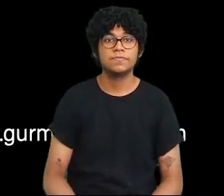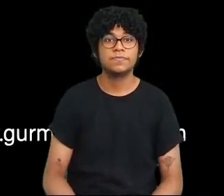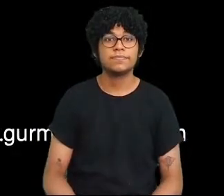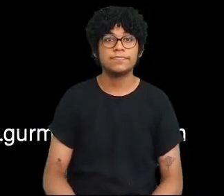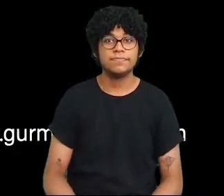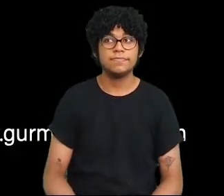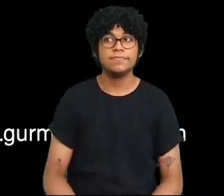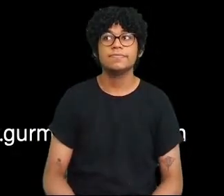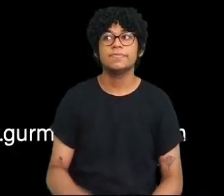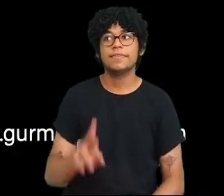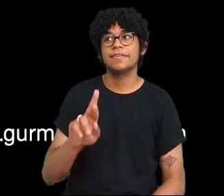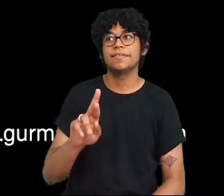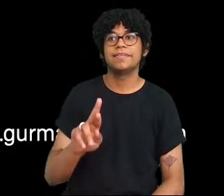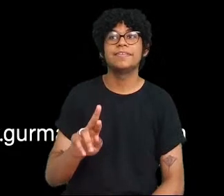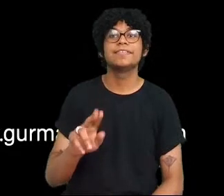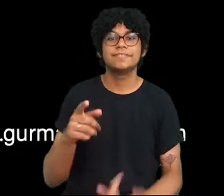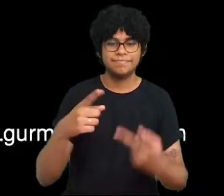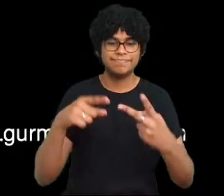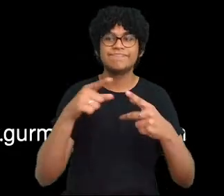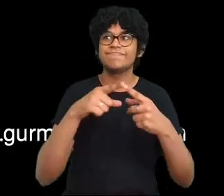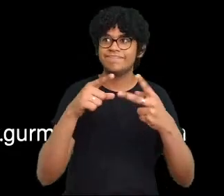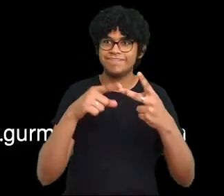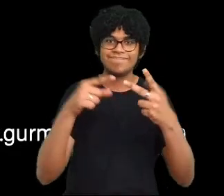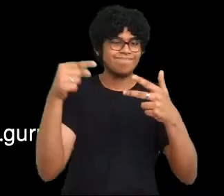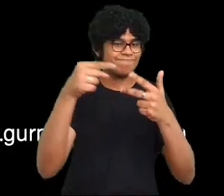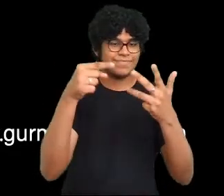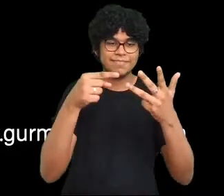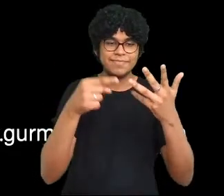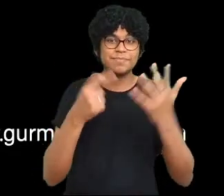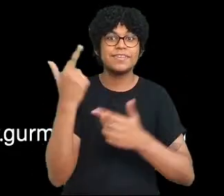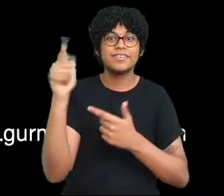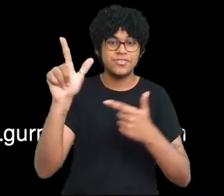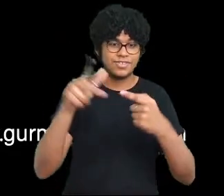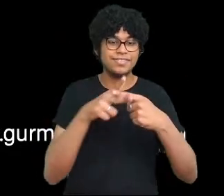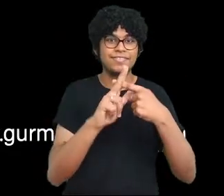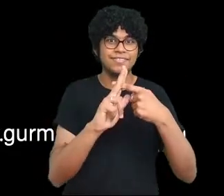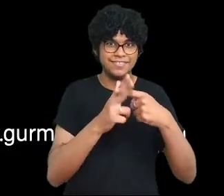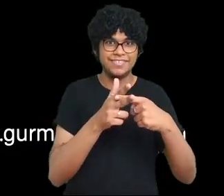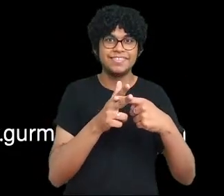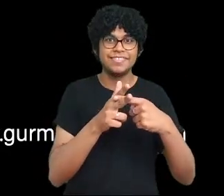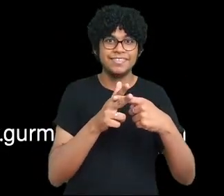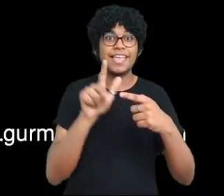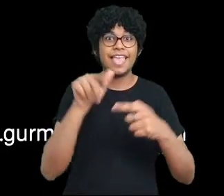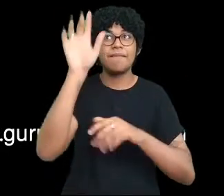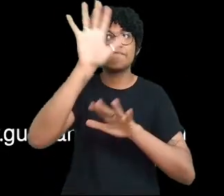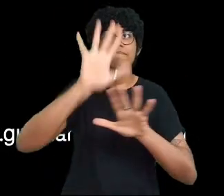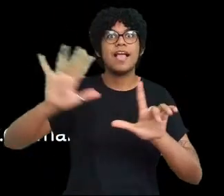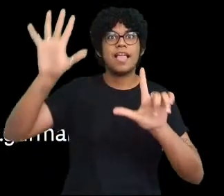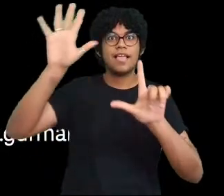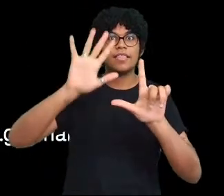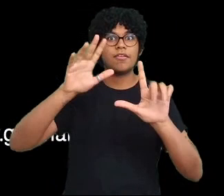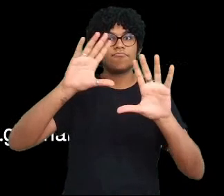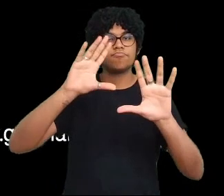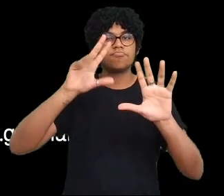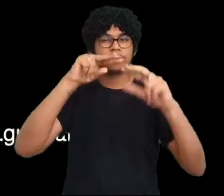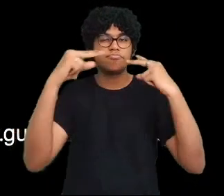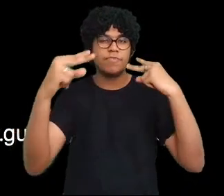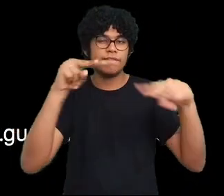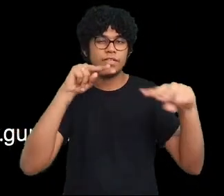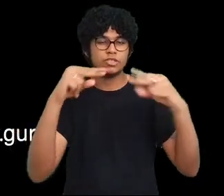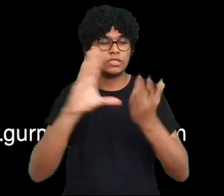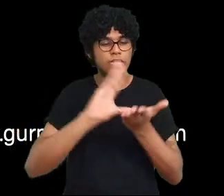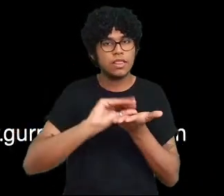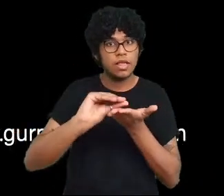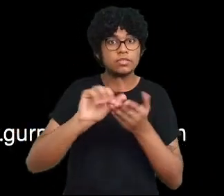on corporate data visualization dashboards. Then D3 also has its own Slack.